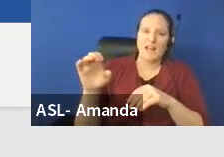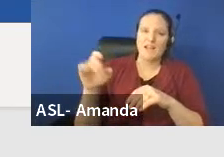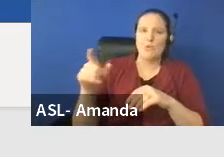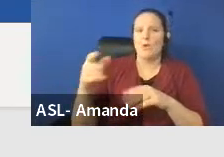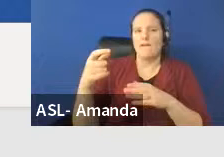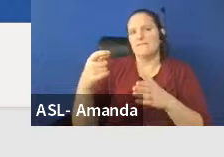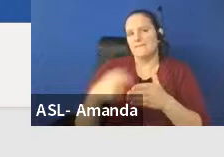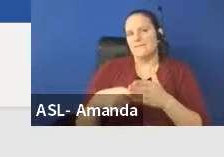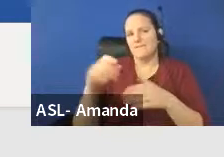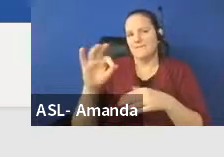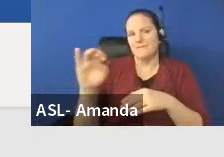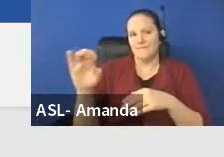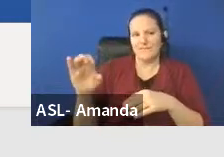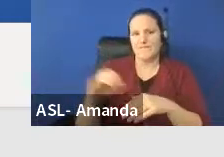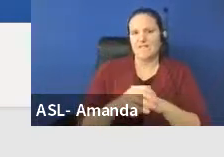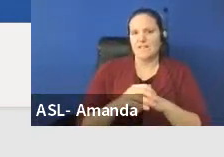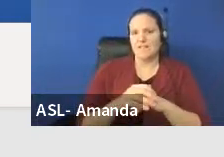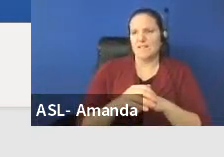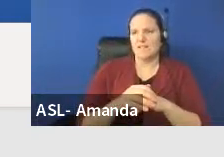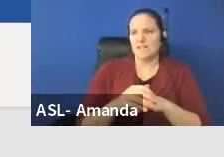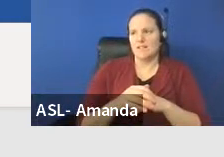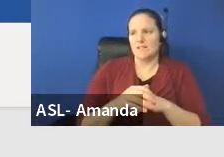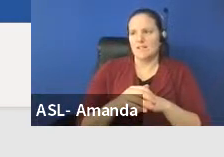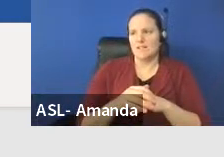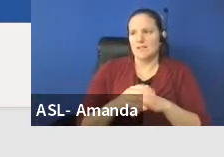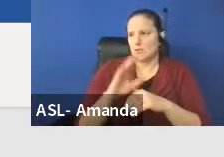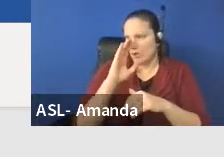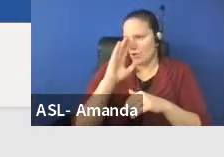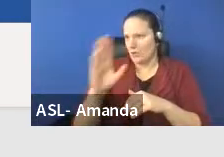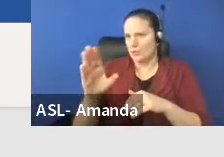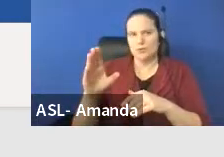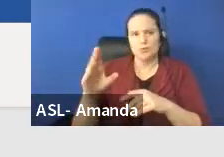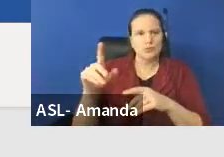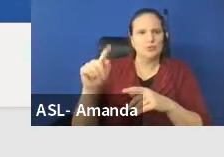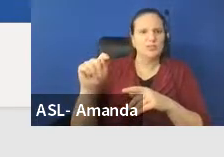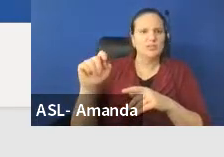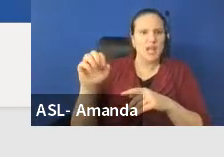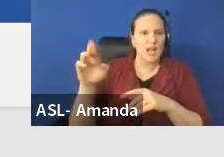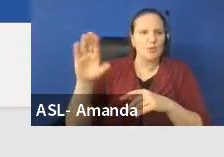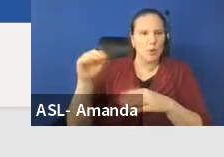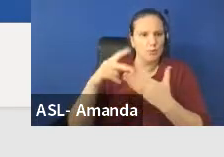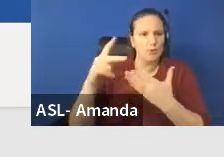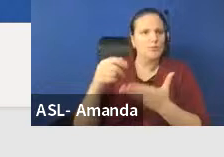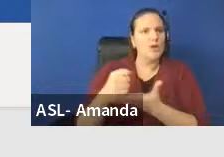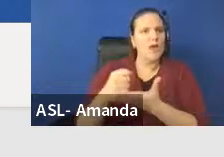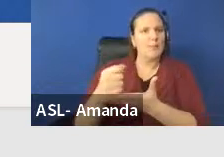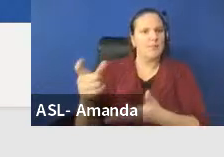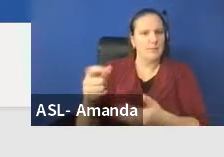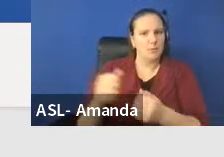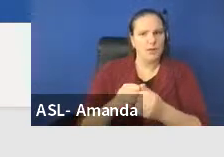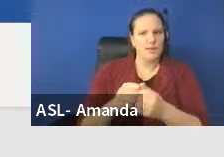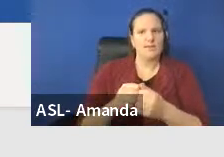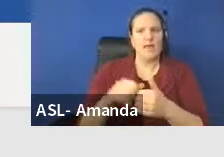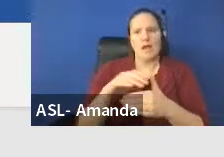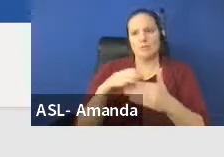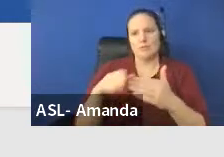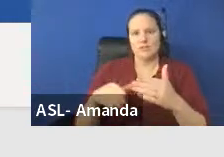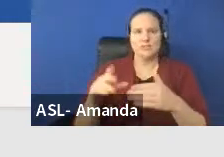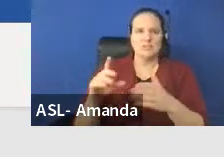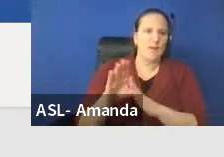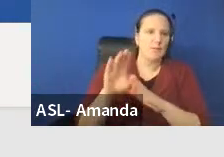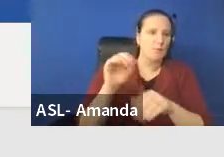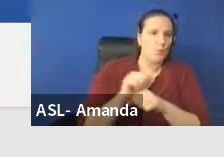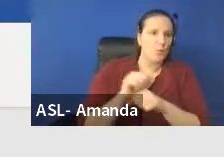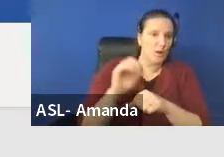then goes to the tarot programs to help them with the outreach and development of their